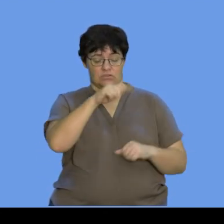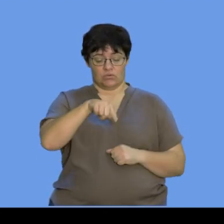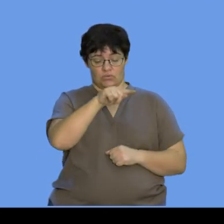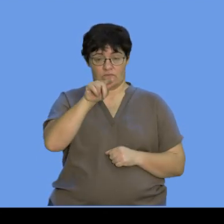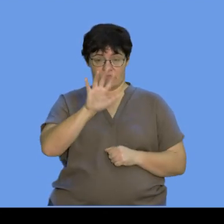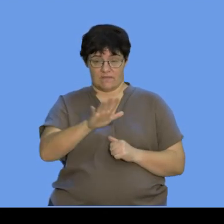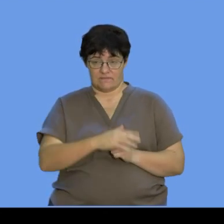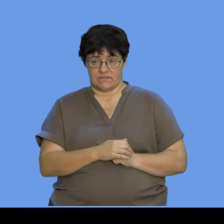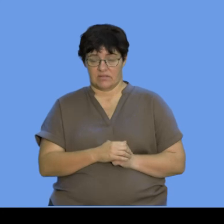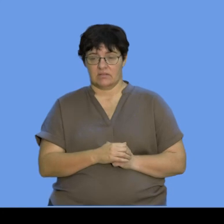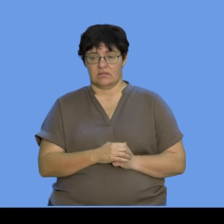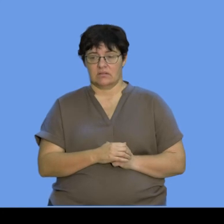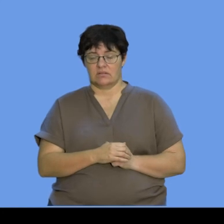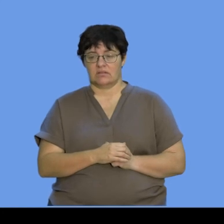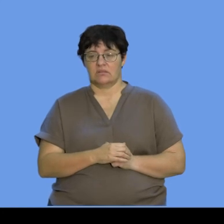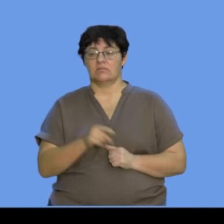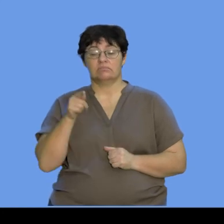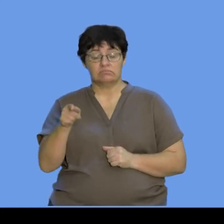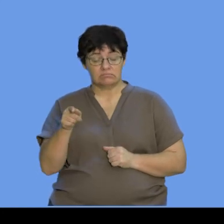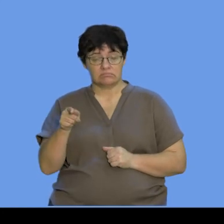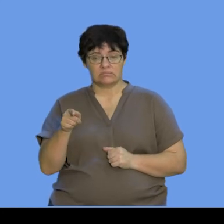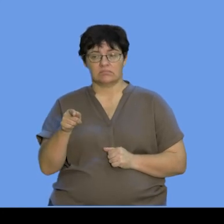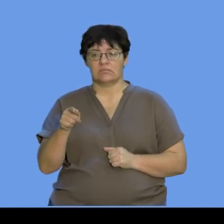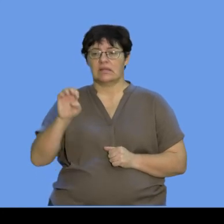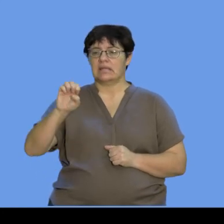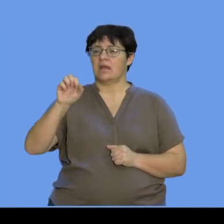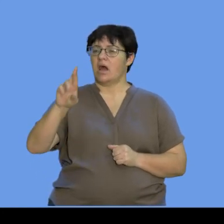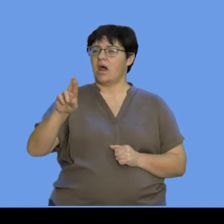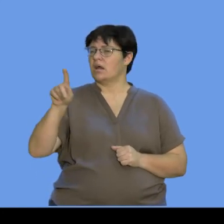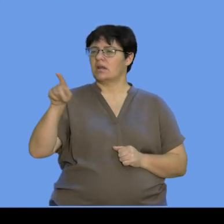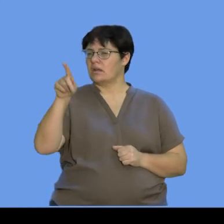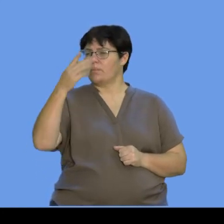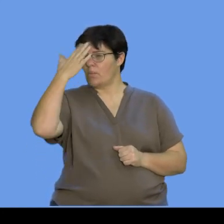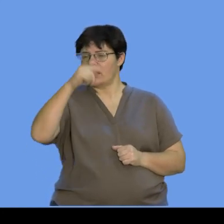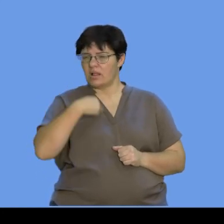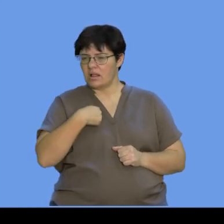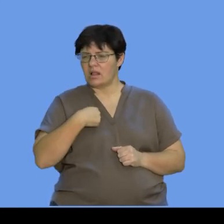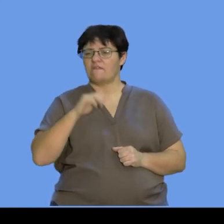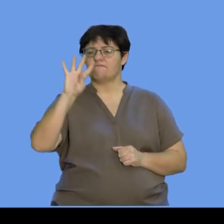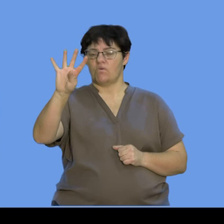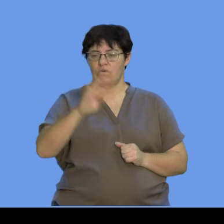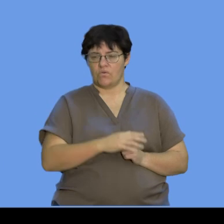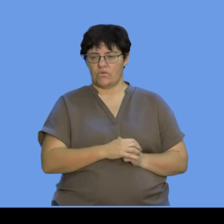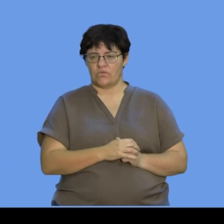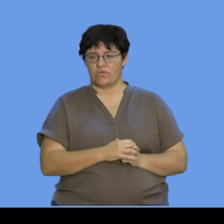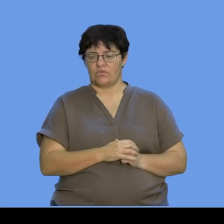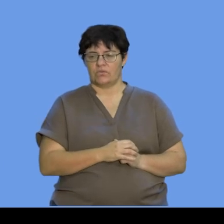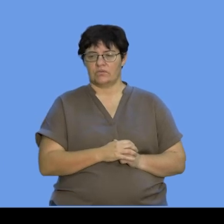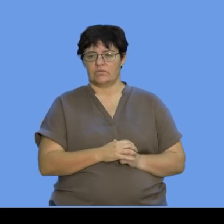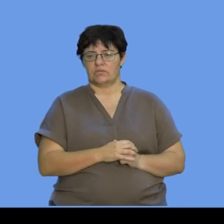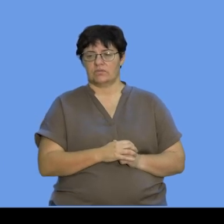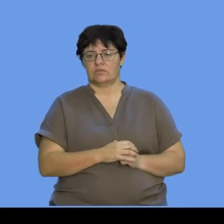6 root of 5. And this will be equals to my ER, I also know it, it was